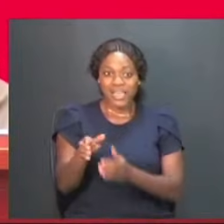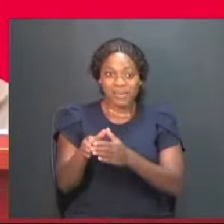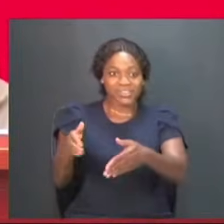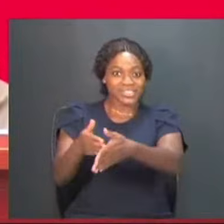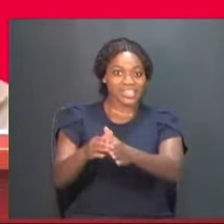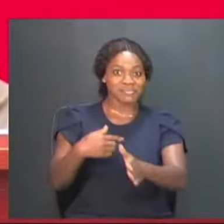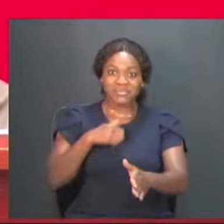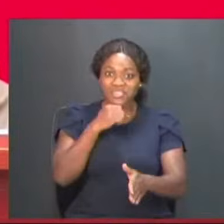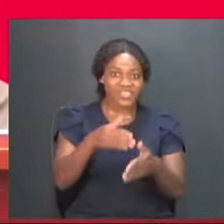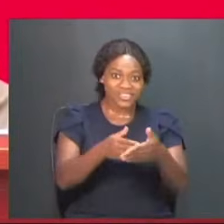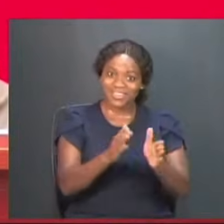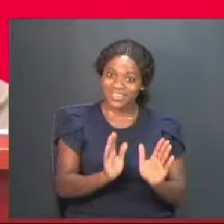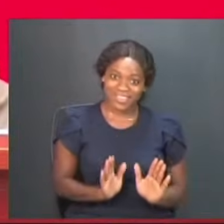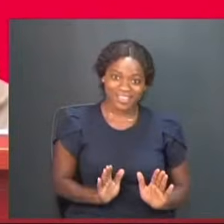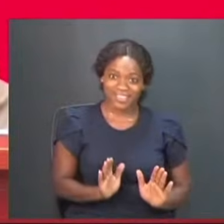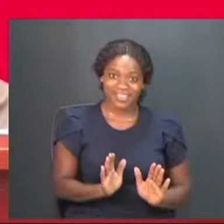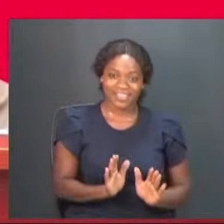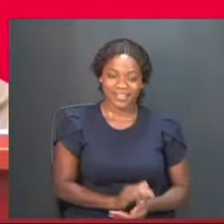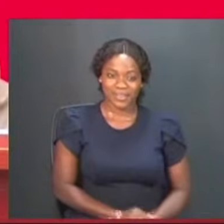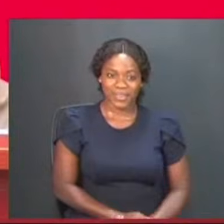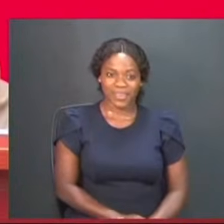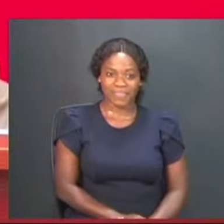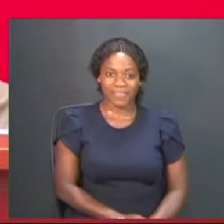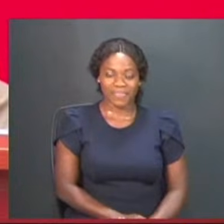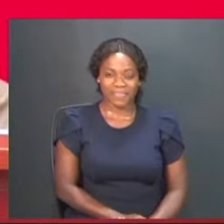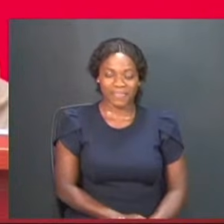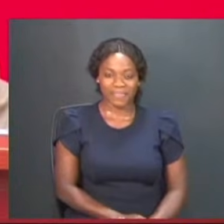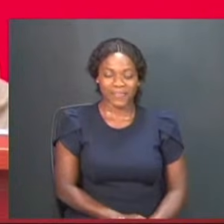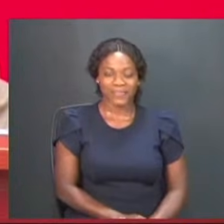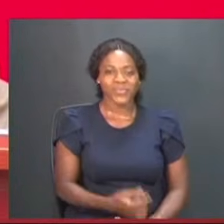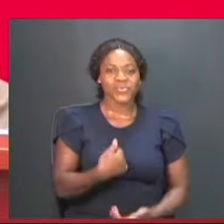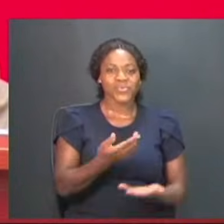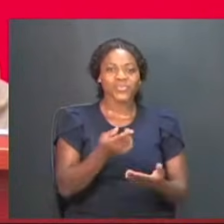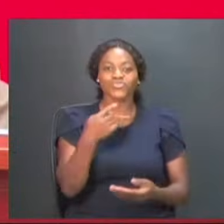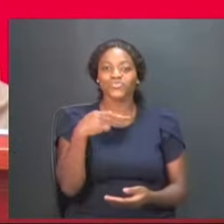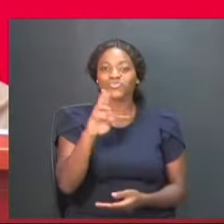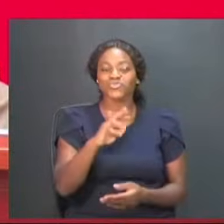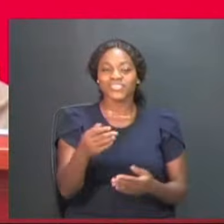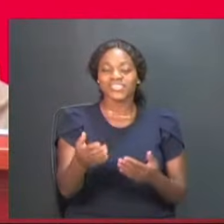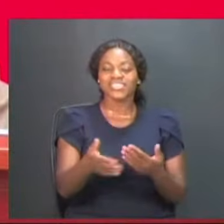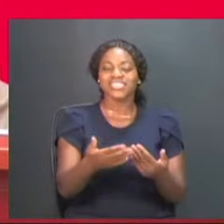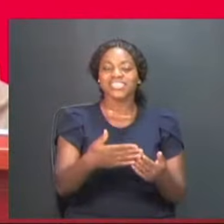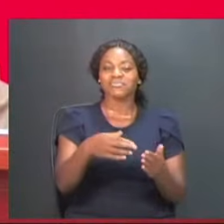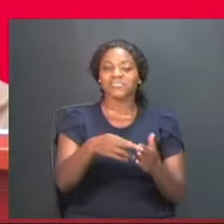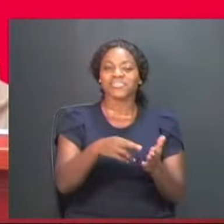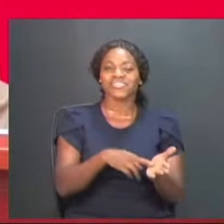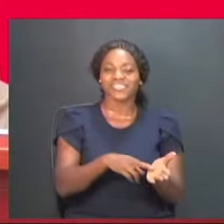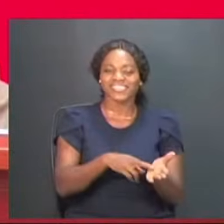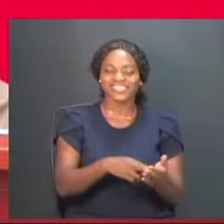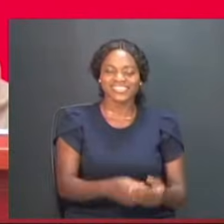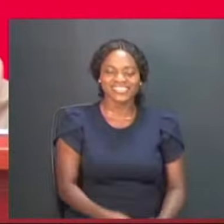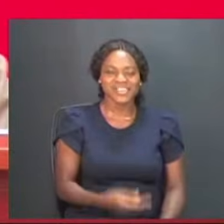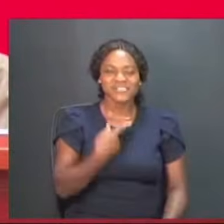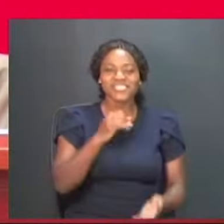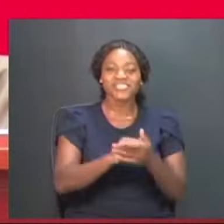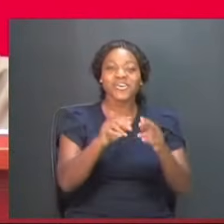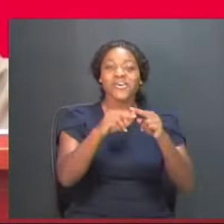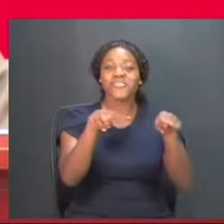leader. Majority leader, they are asking you to use simple report. I replace it with an ordinary report.